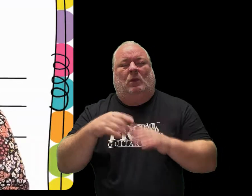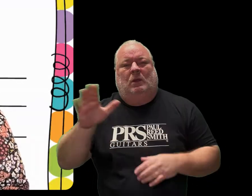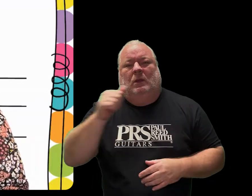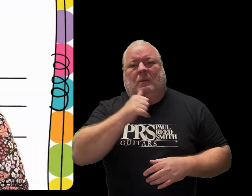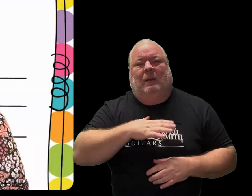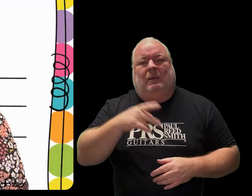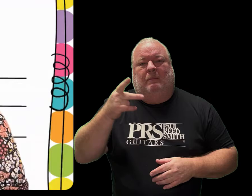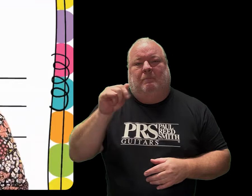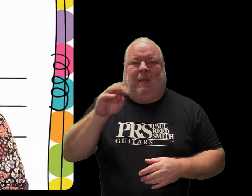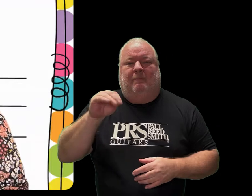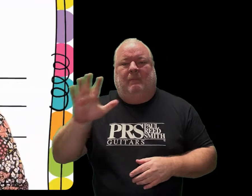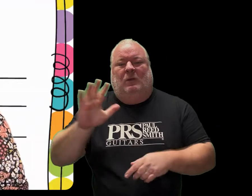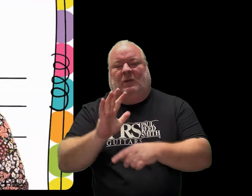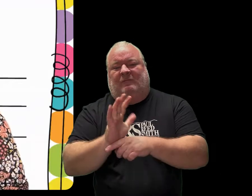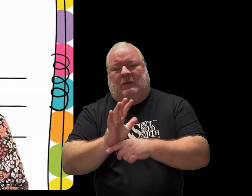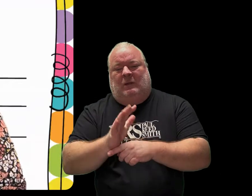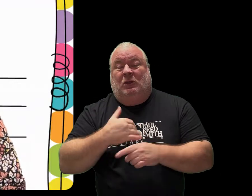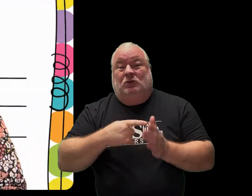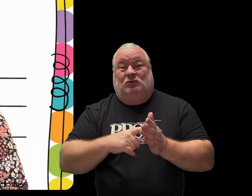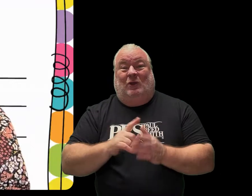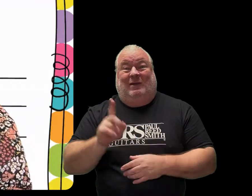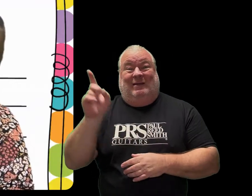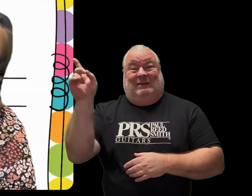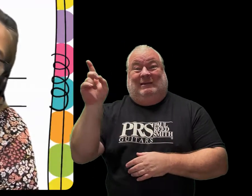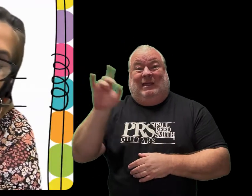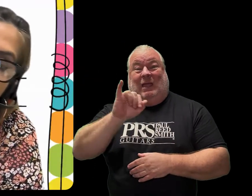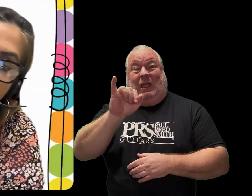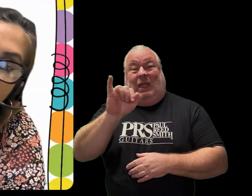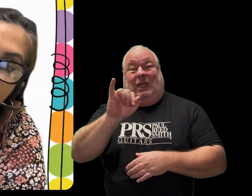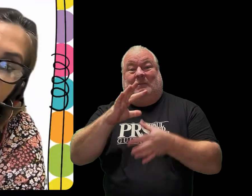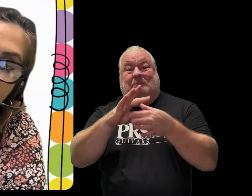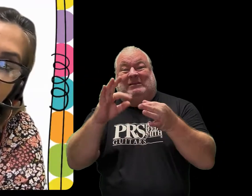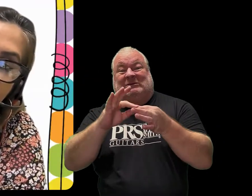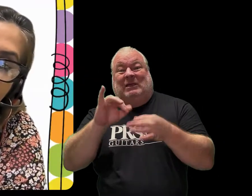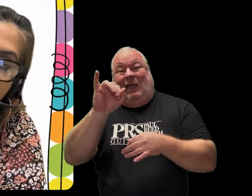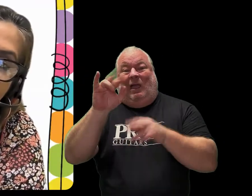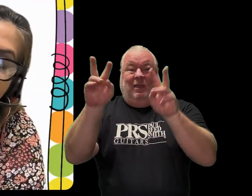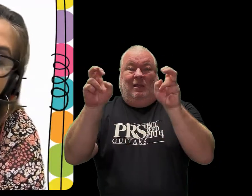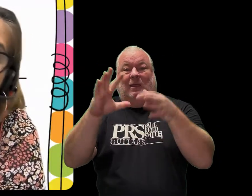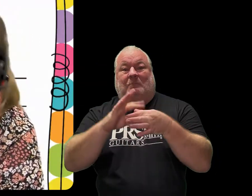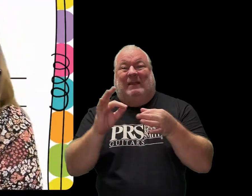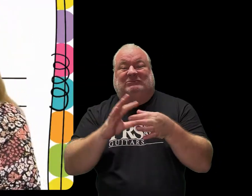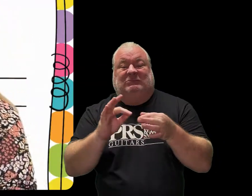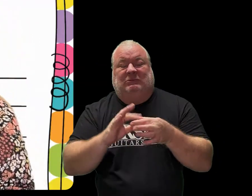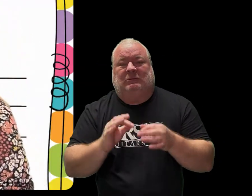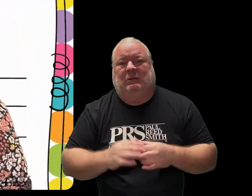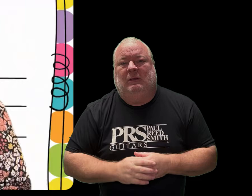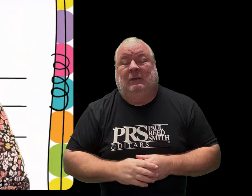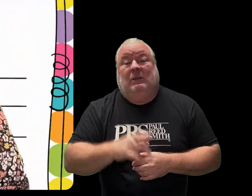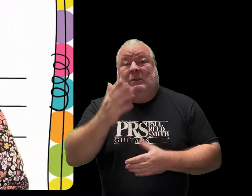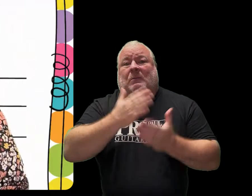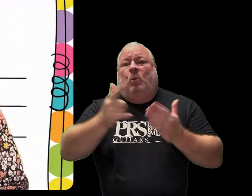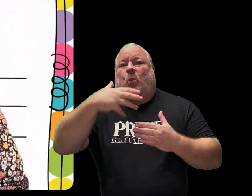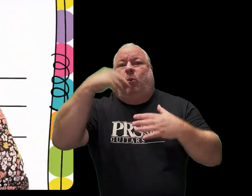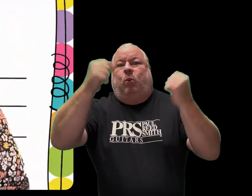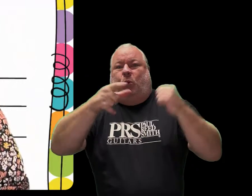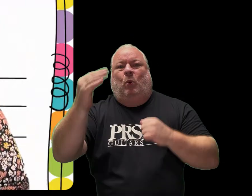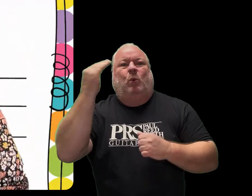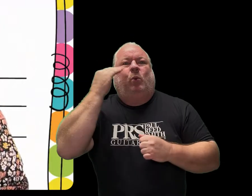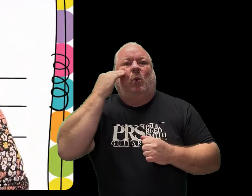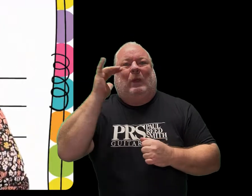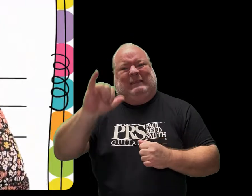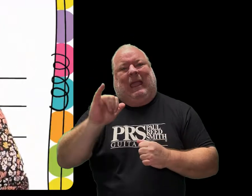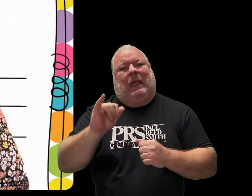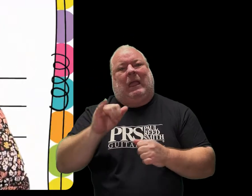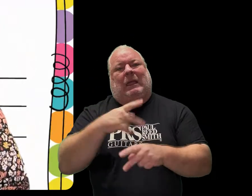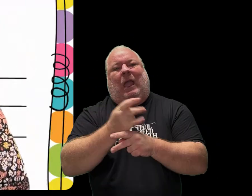I want to bring your attention to the iMessage. One of the strategies that many of you learned, especially the older kids